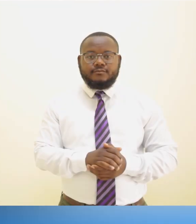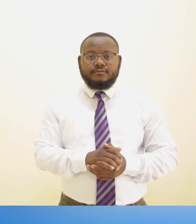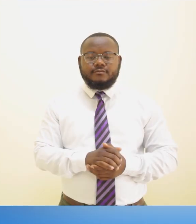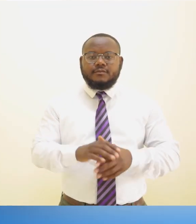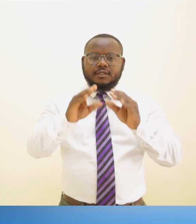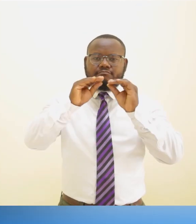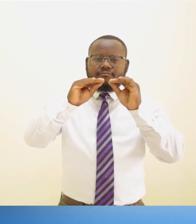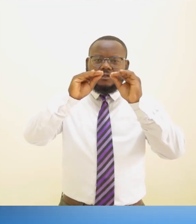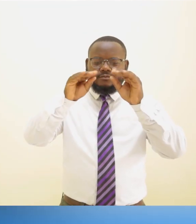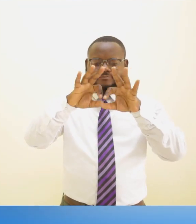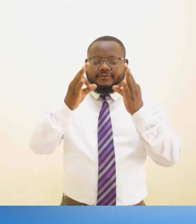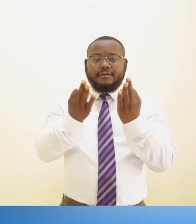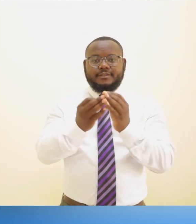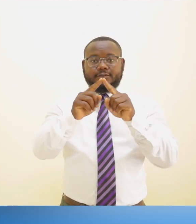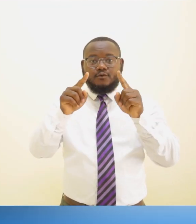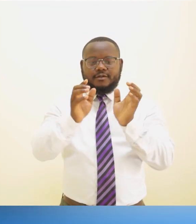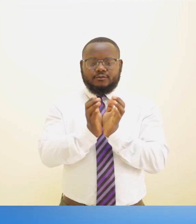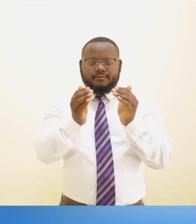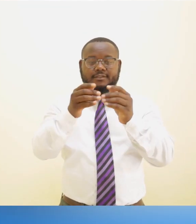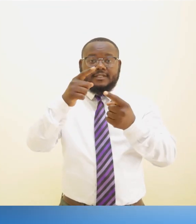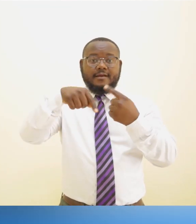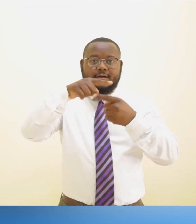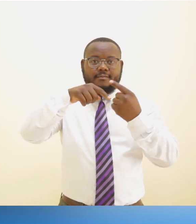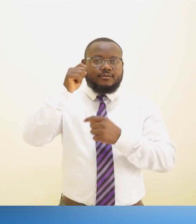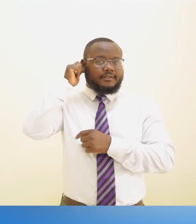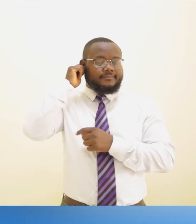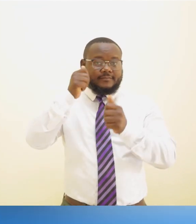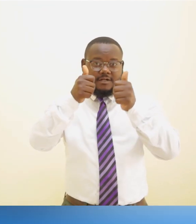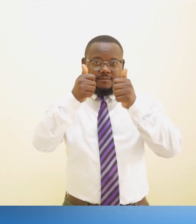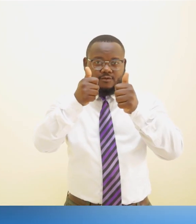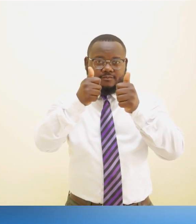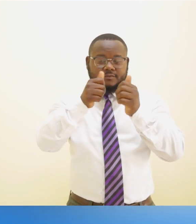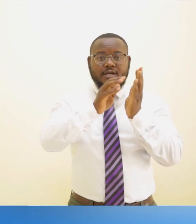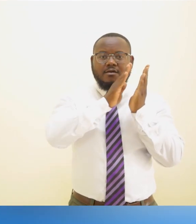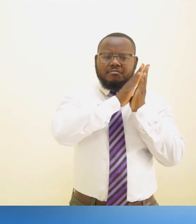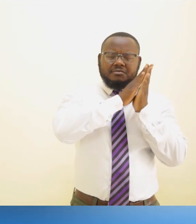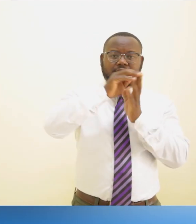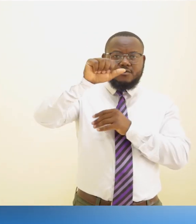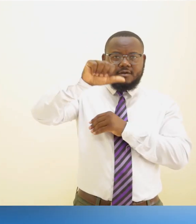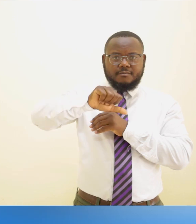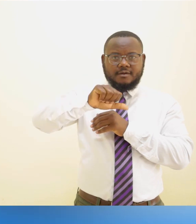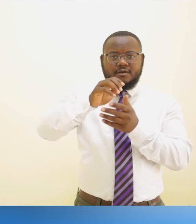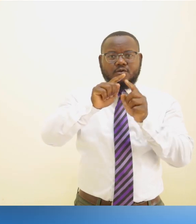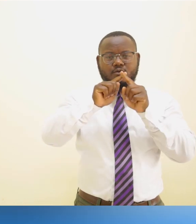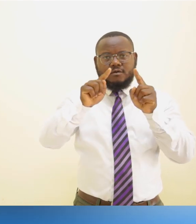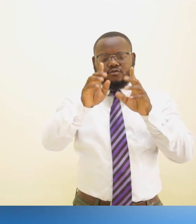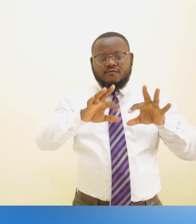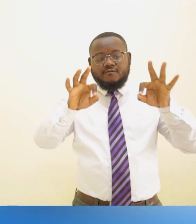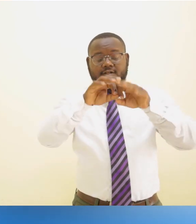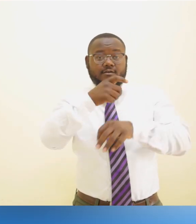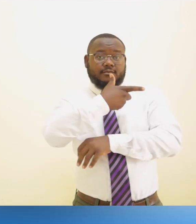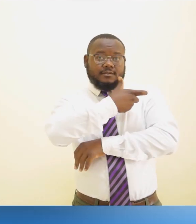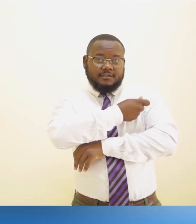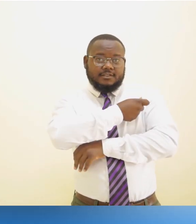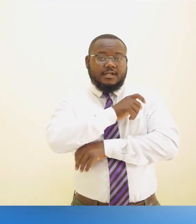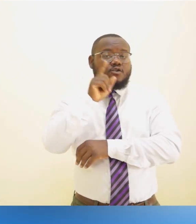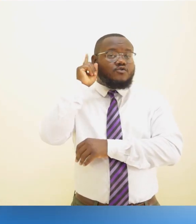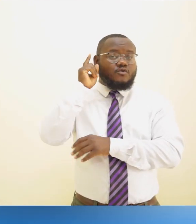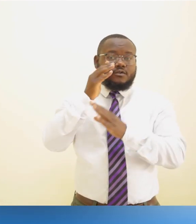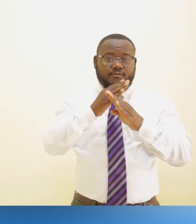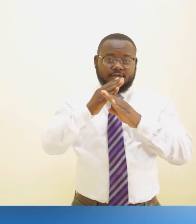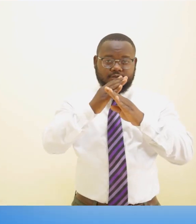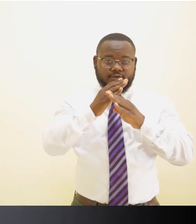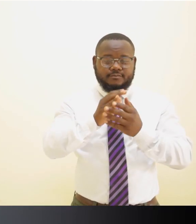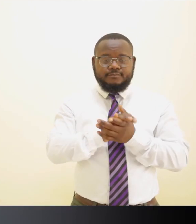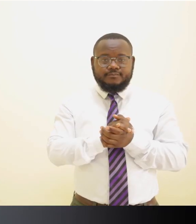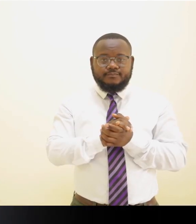Educate families and communities about healthy ear care, the dangers of harmful practices, and the importance of vaccination and noise protection.